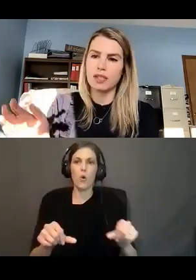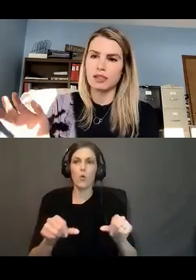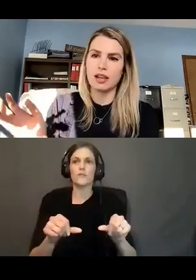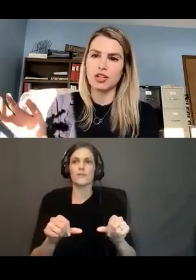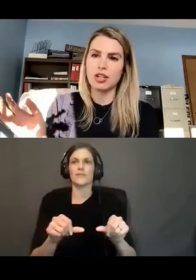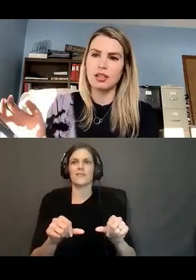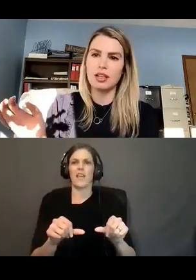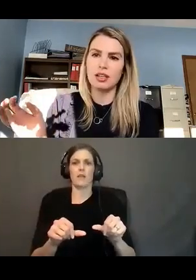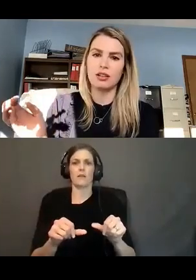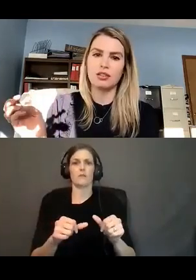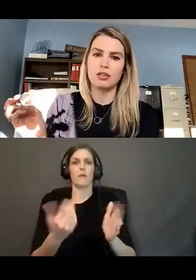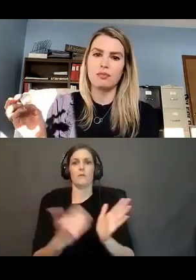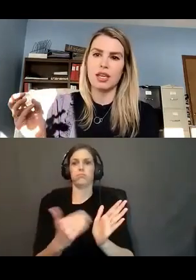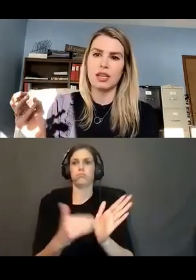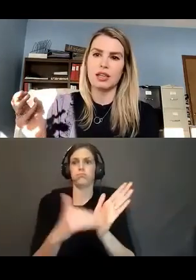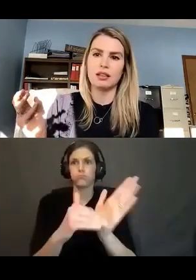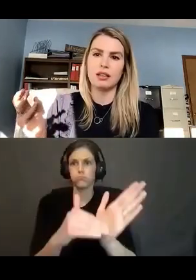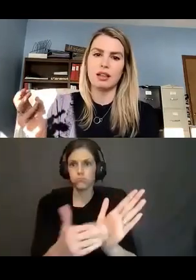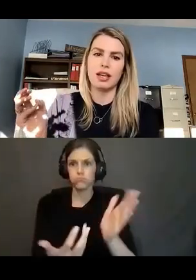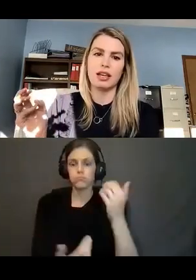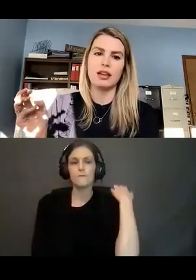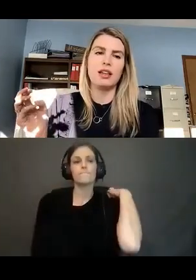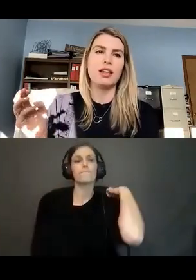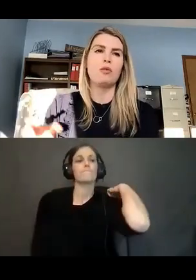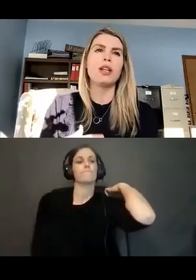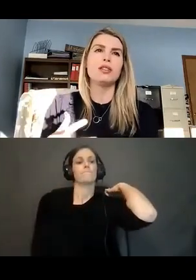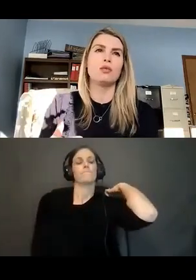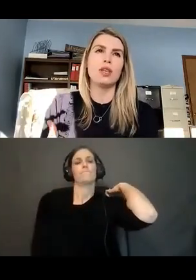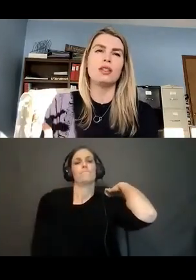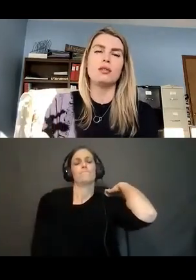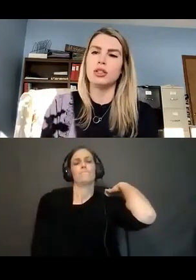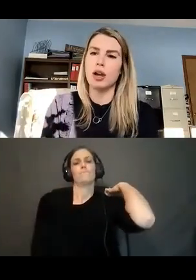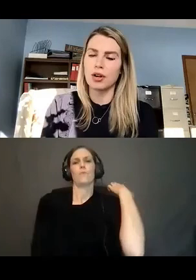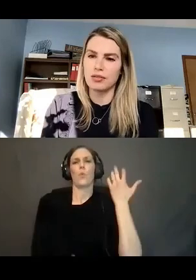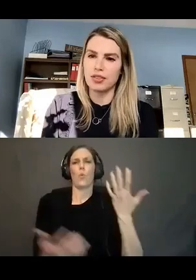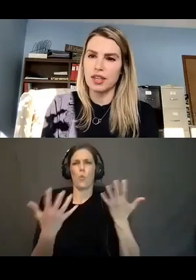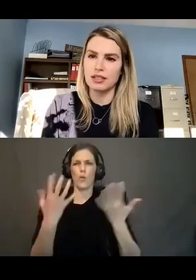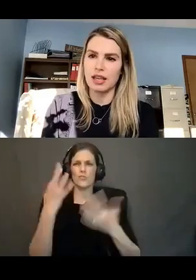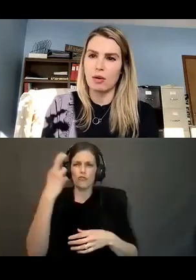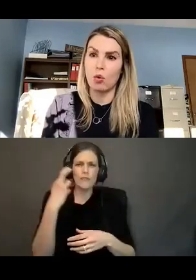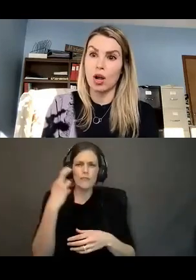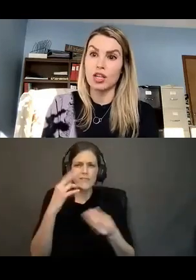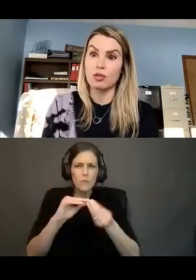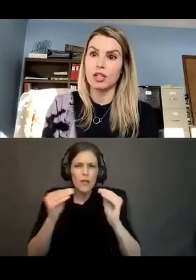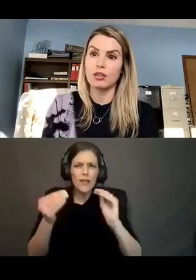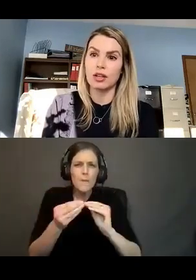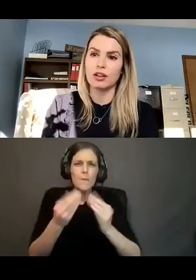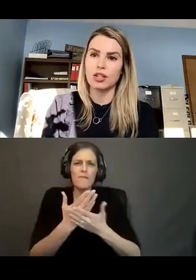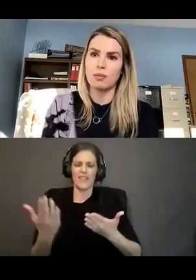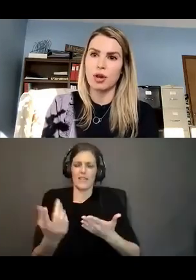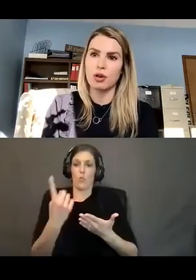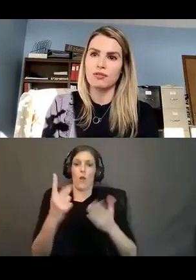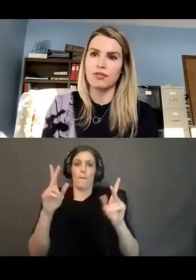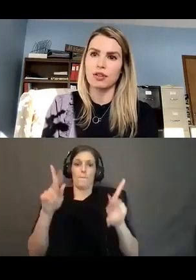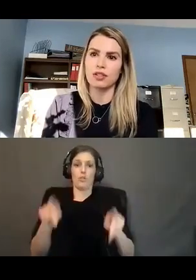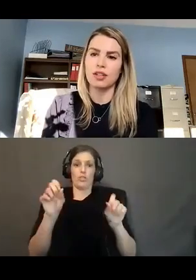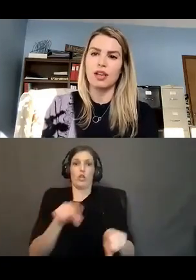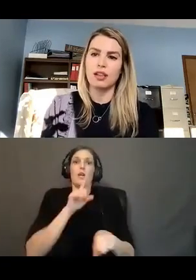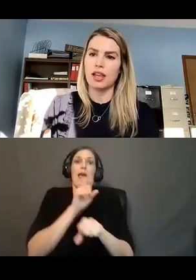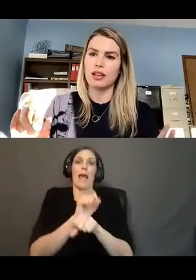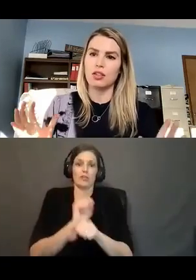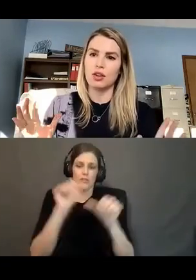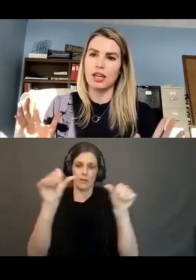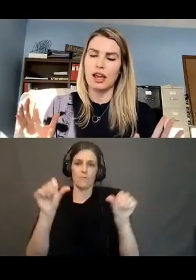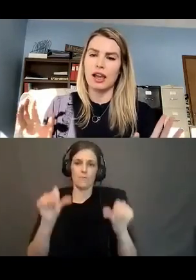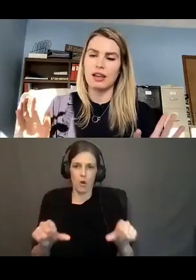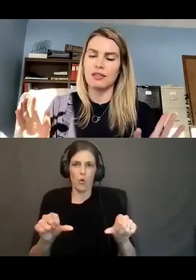rapid succession. It can also mean like what is a reasonable number of things that one human could actually post versus